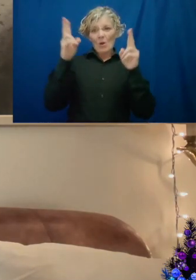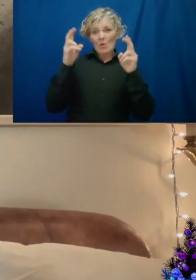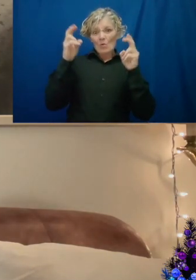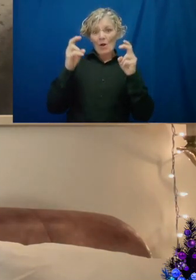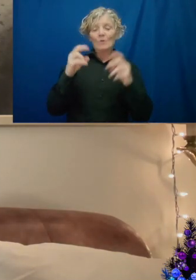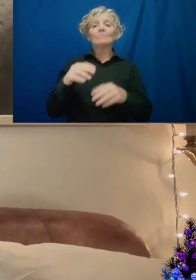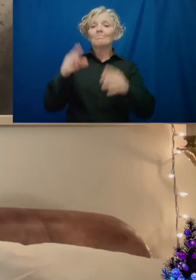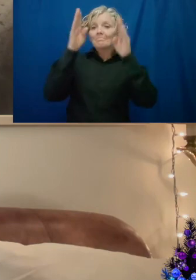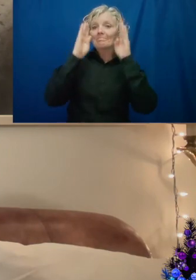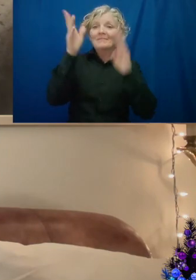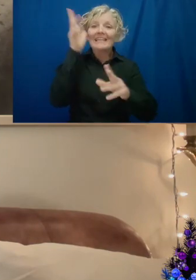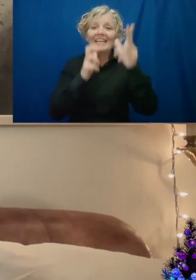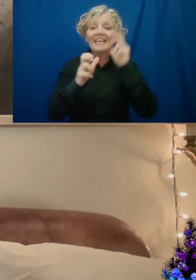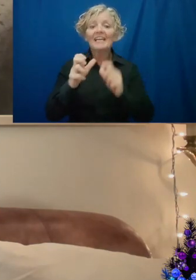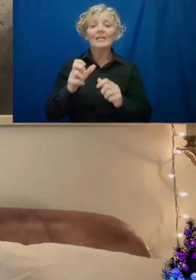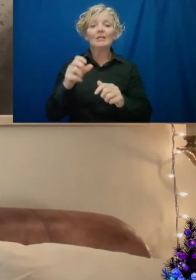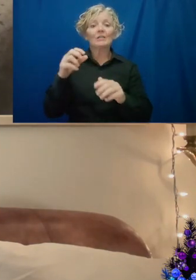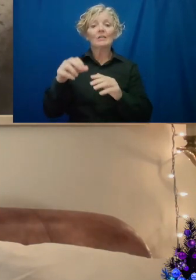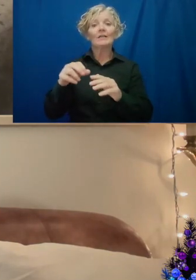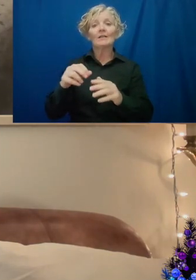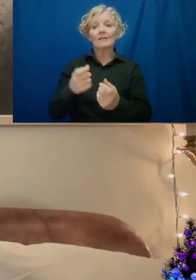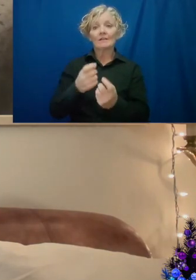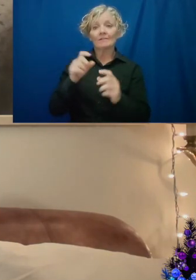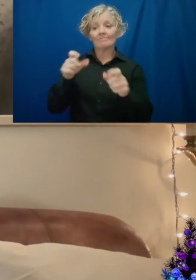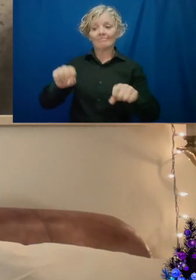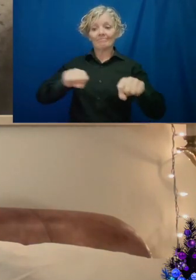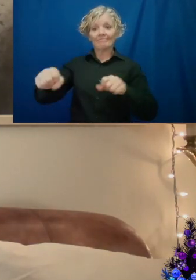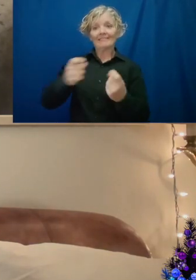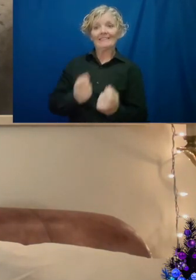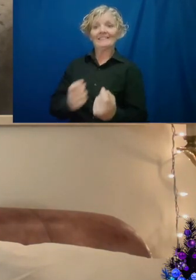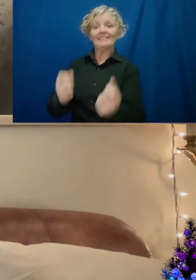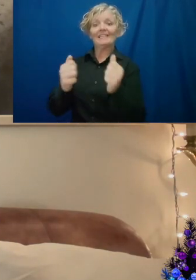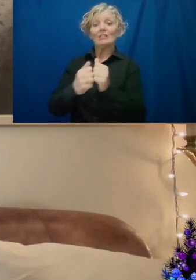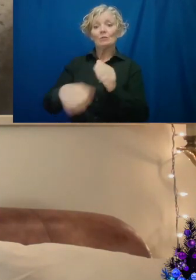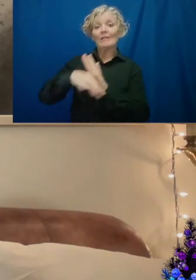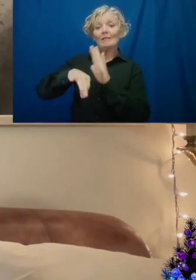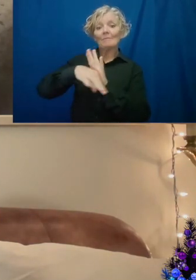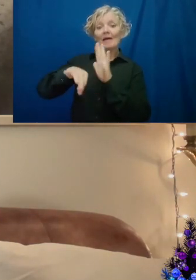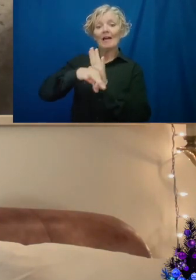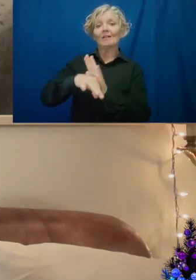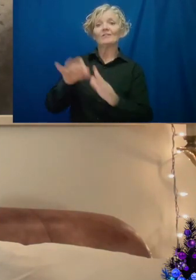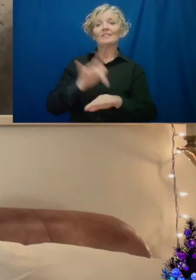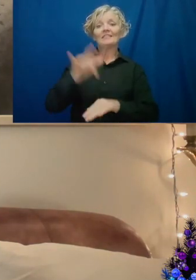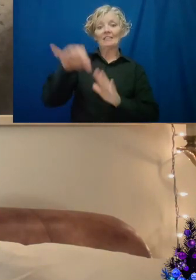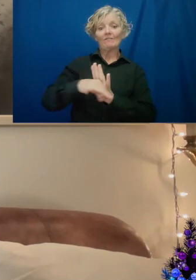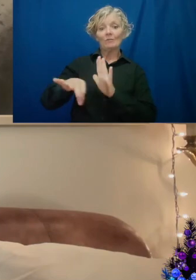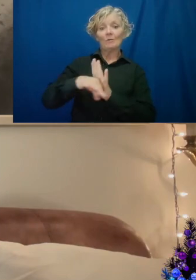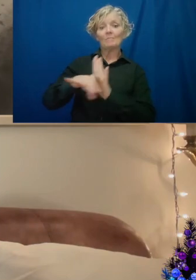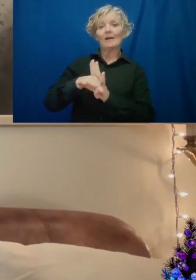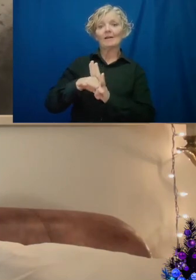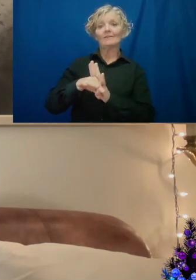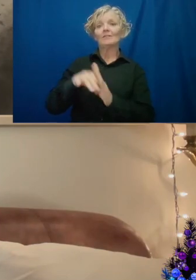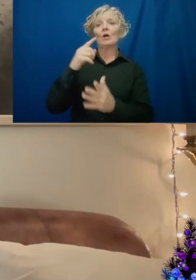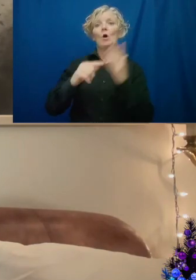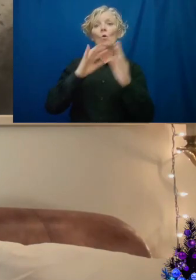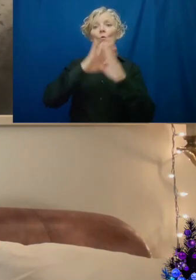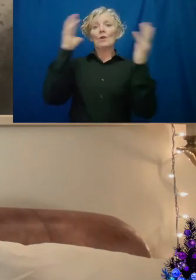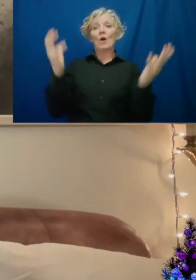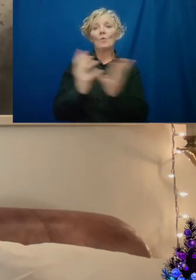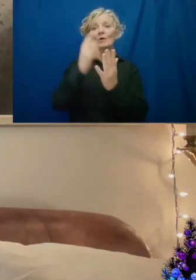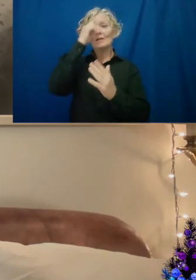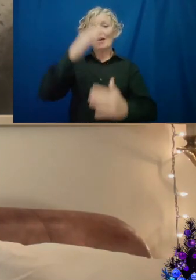sledges with the bells, silver bells. What a world of merriment their melody foretells.